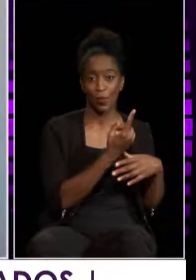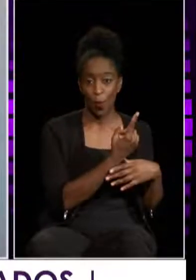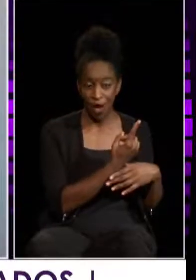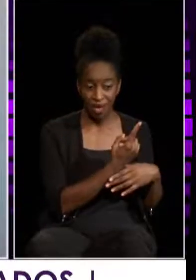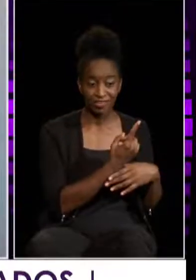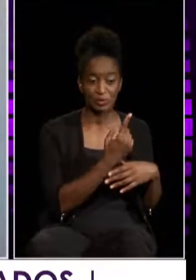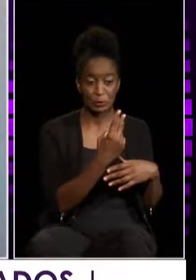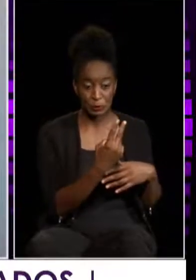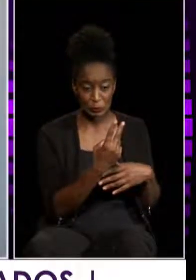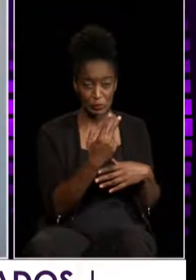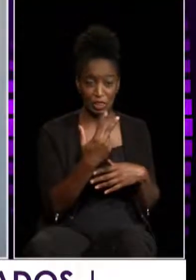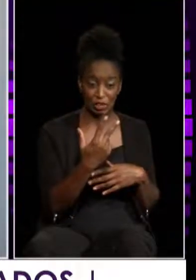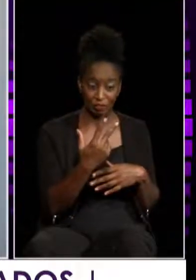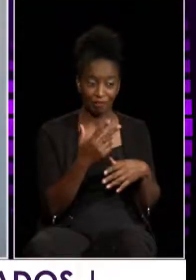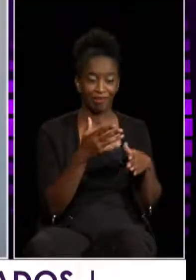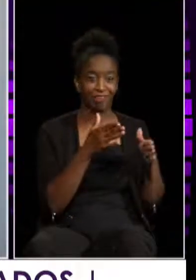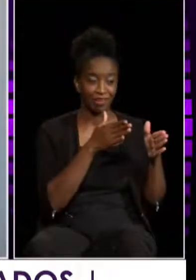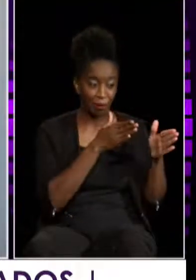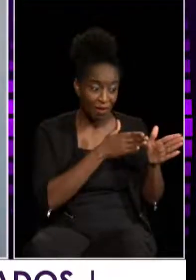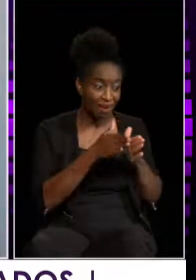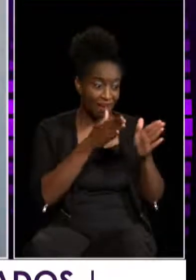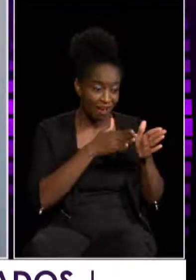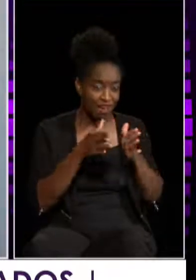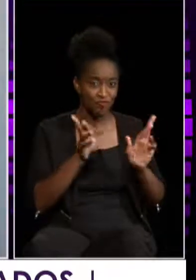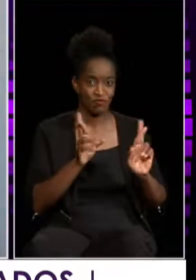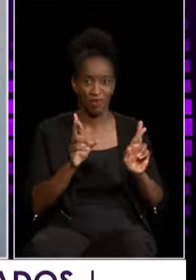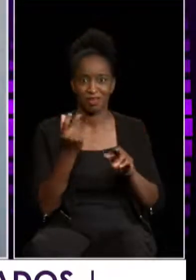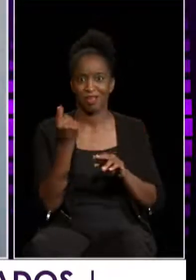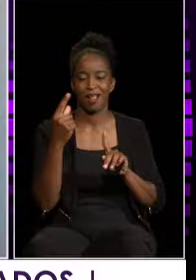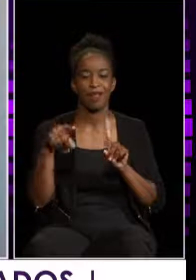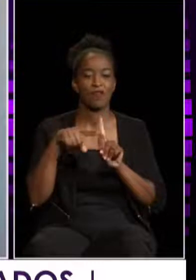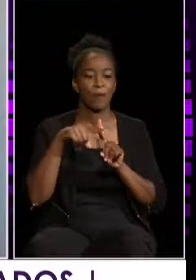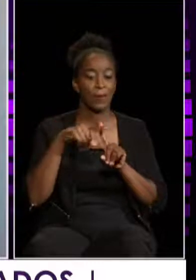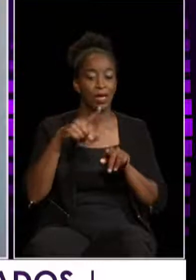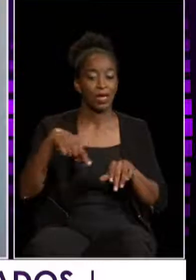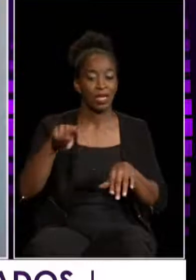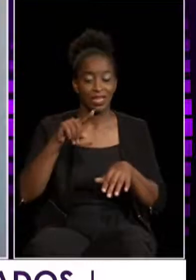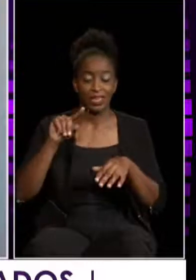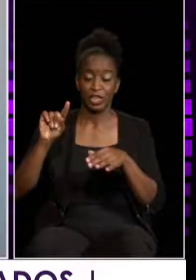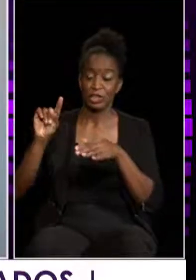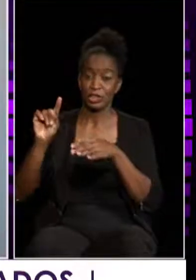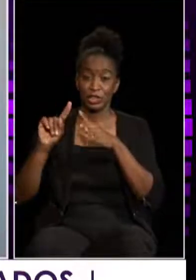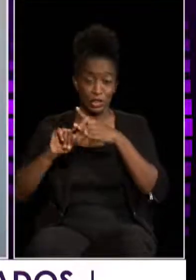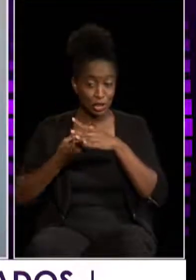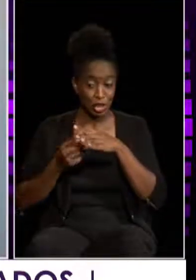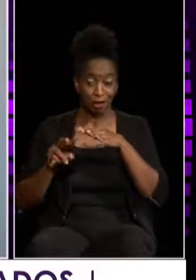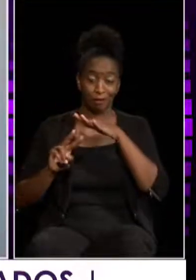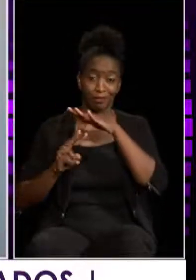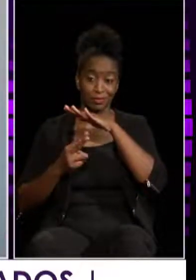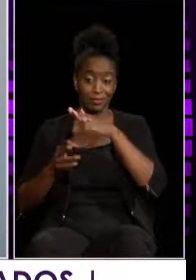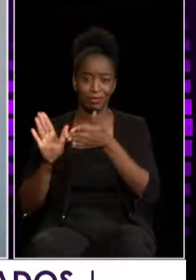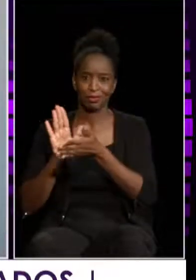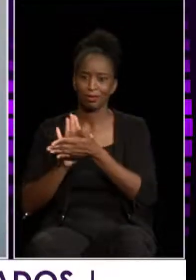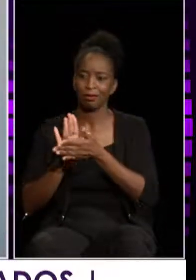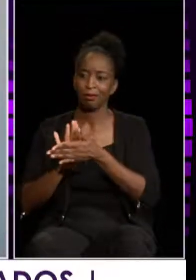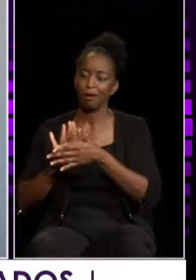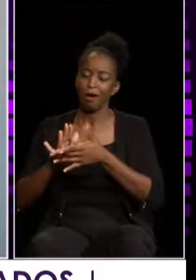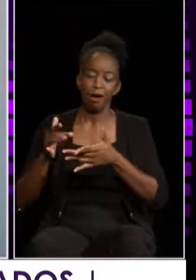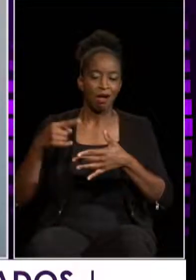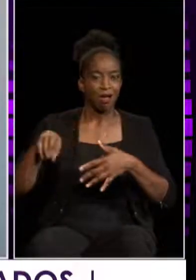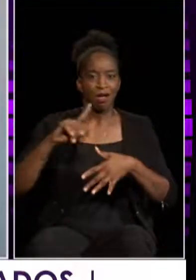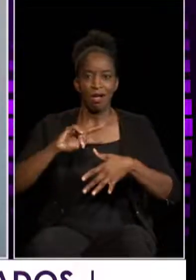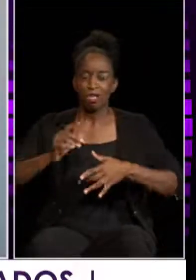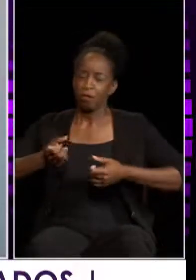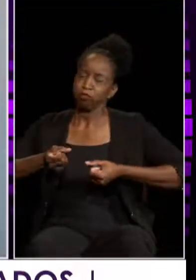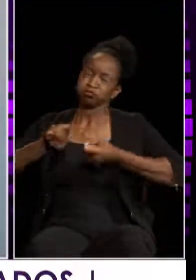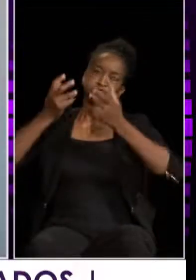Ministry of Education also works with the primary schools. There are some school counselors that are spread across the primary schools, but there's not